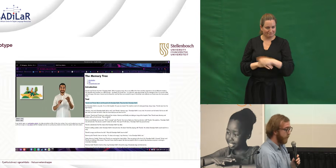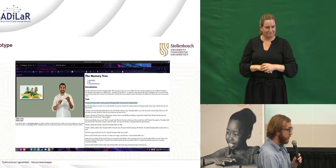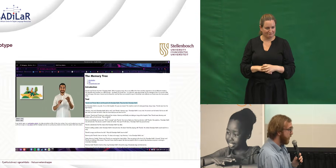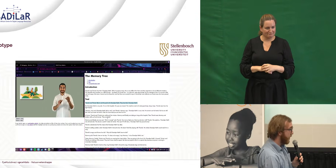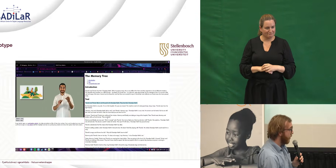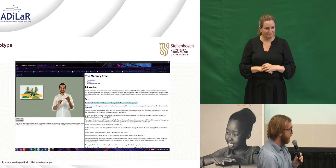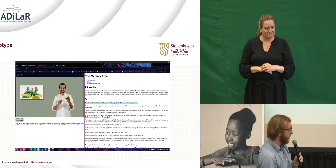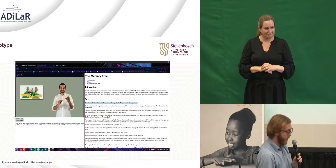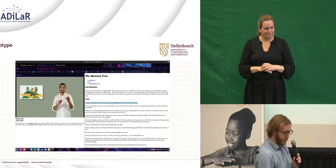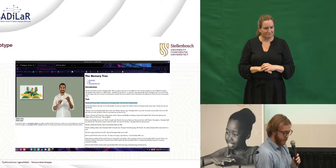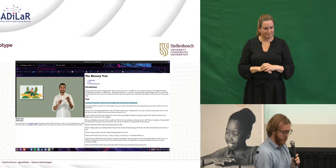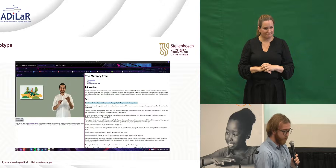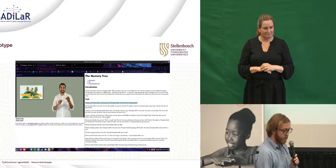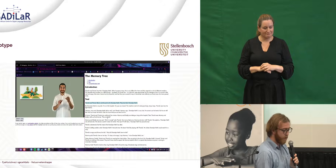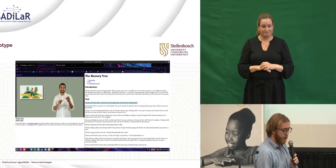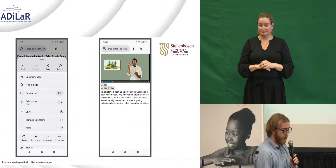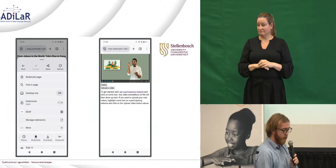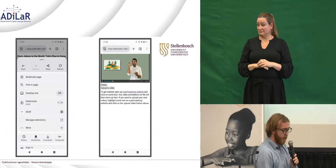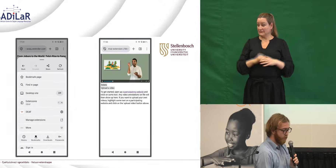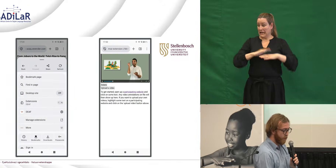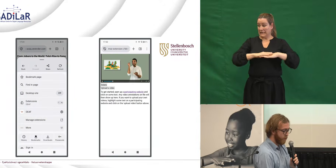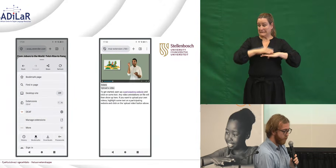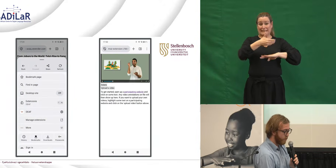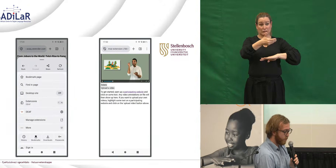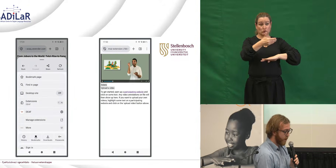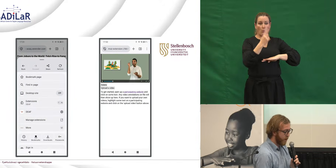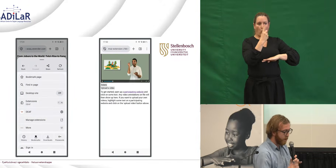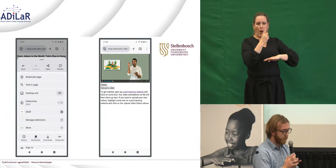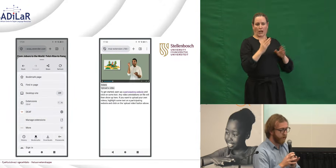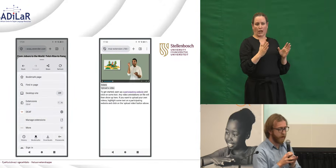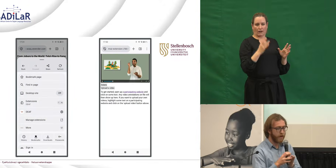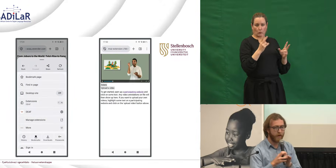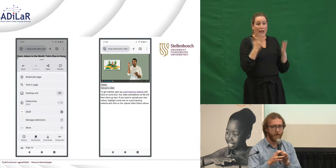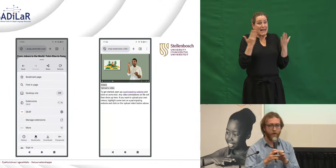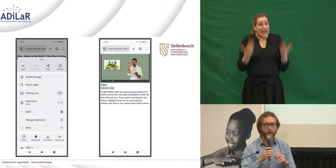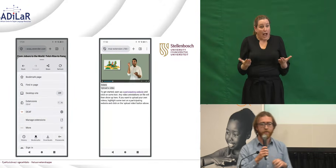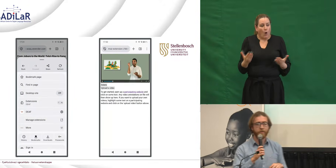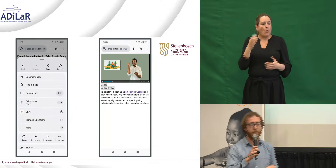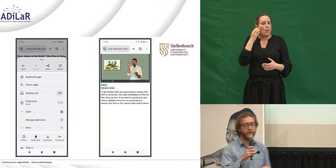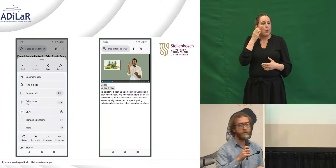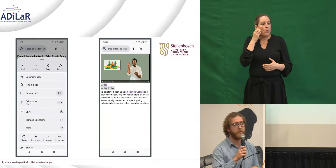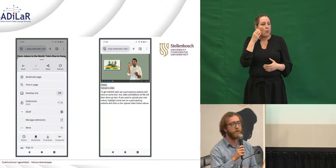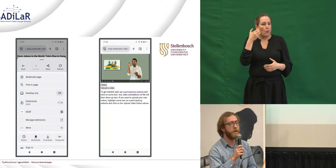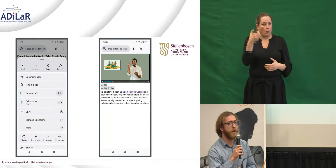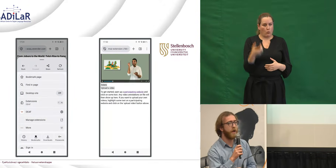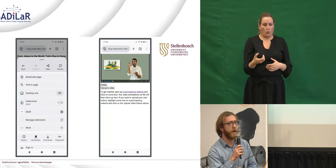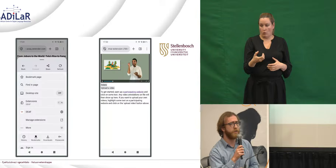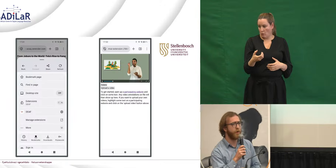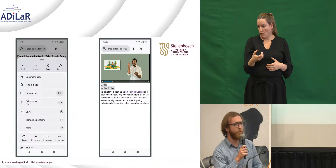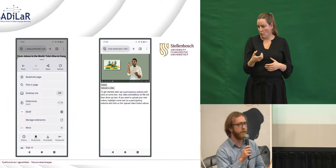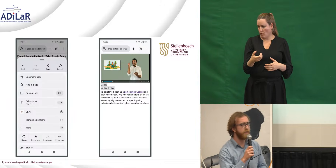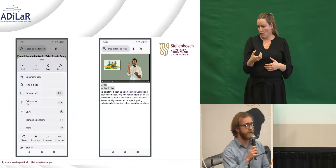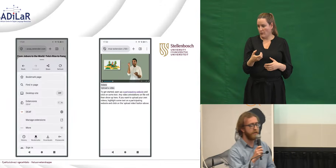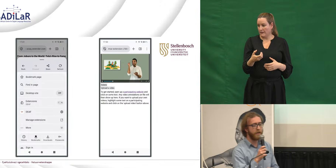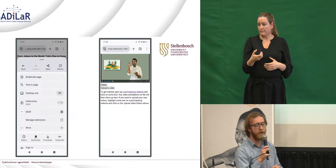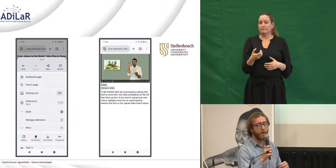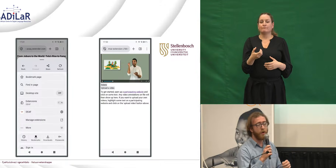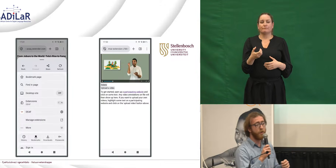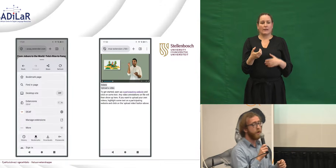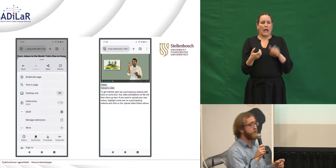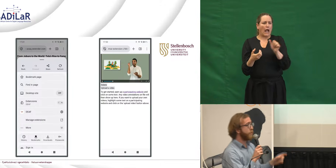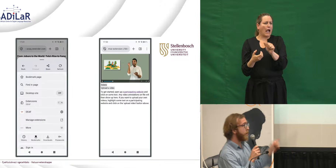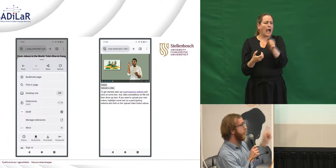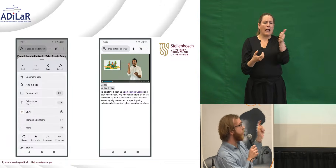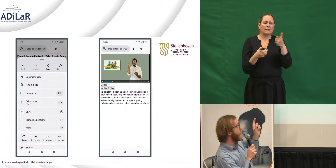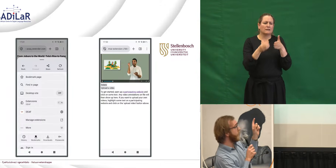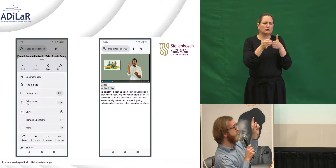That's what it looks like on desktop. And we also have an honors student, Tom Wilson,